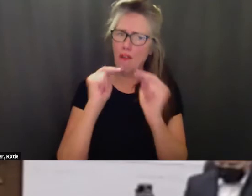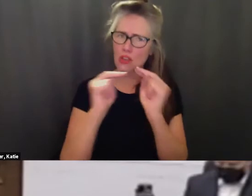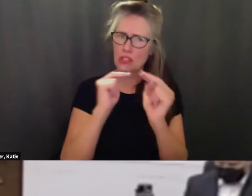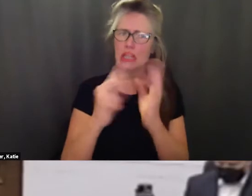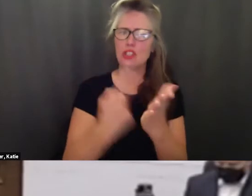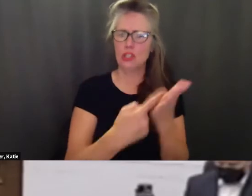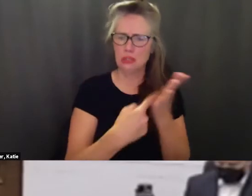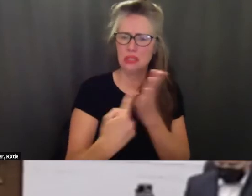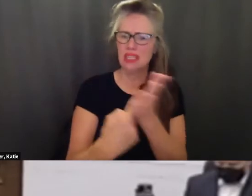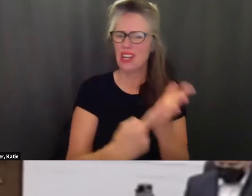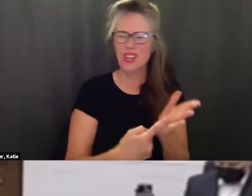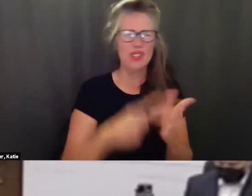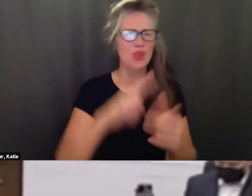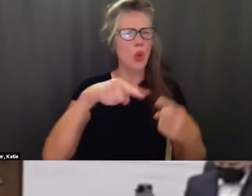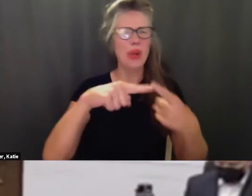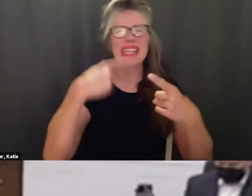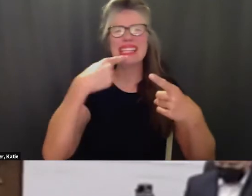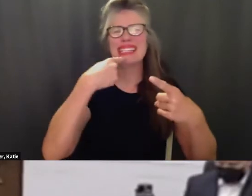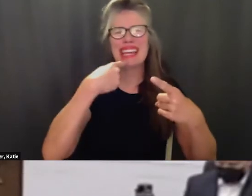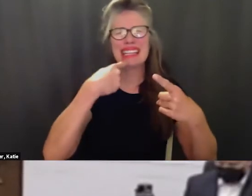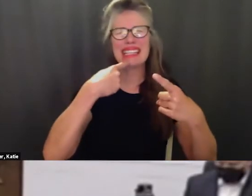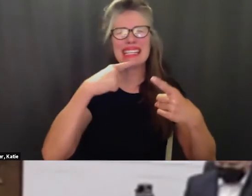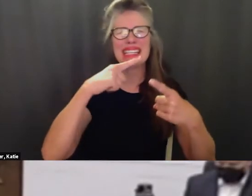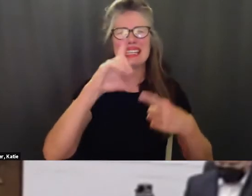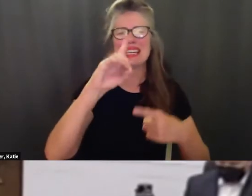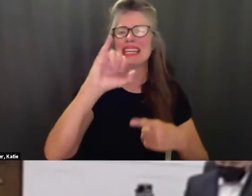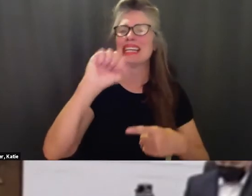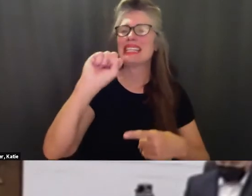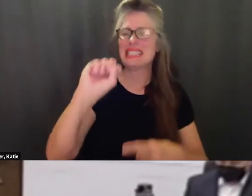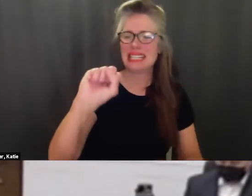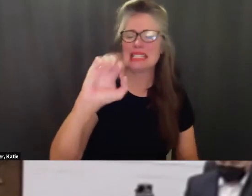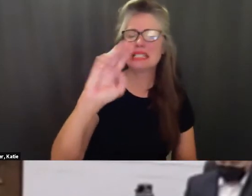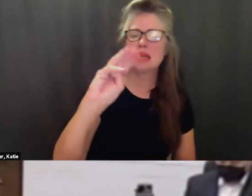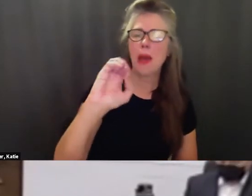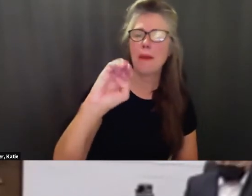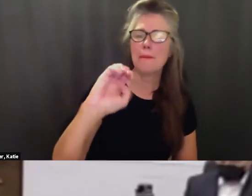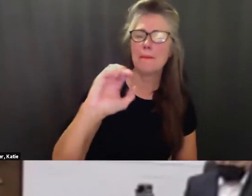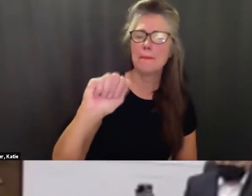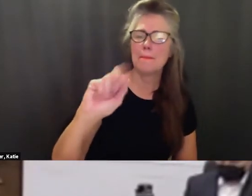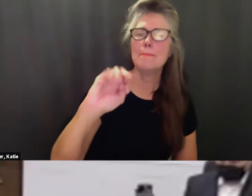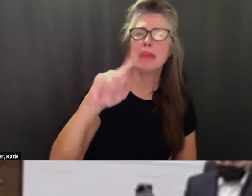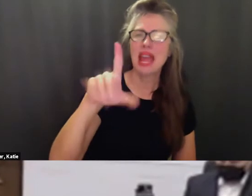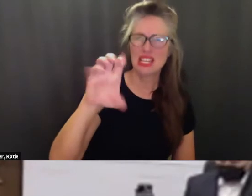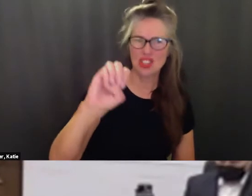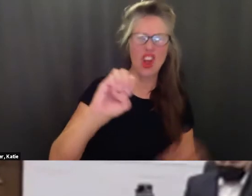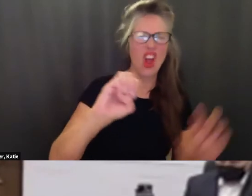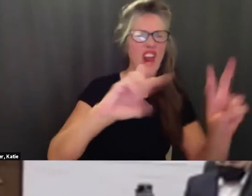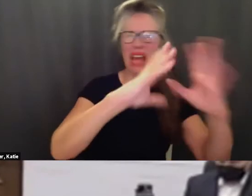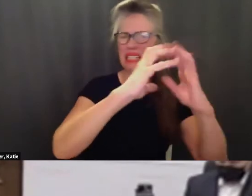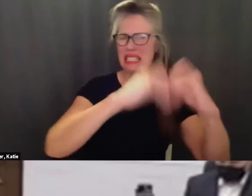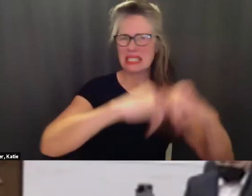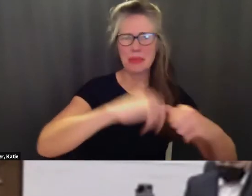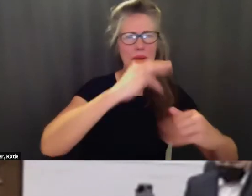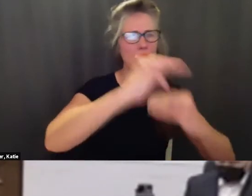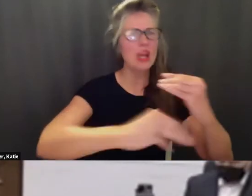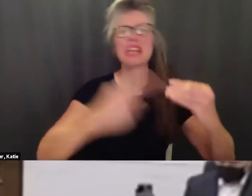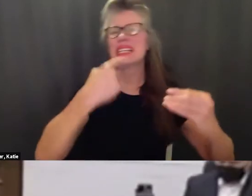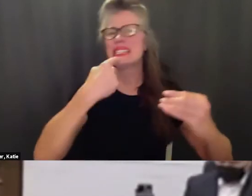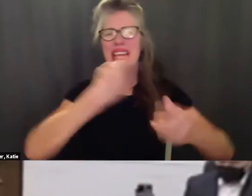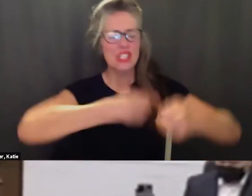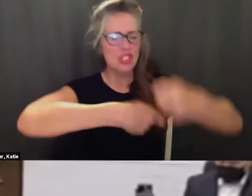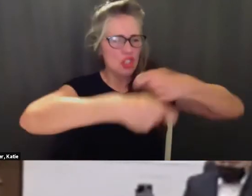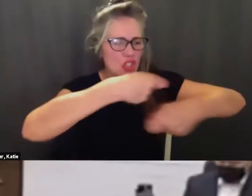says dismantling the program. So it reads the sentence as is, except it ends at provide more equitable